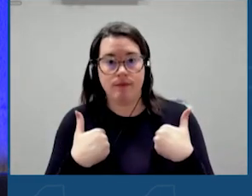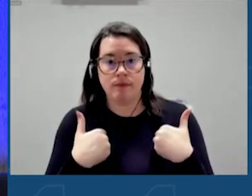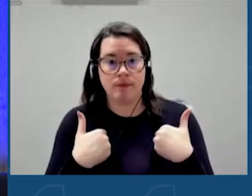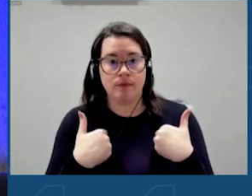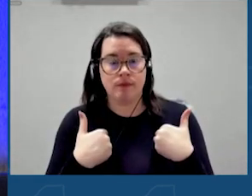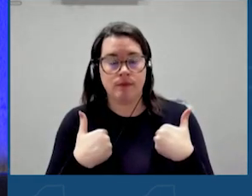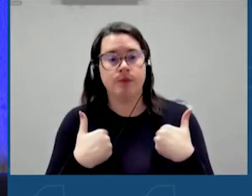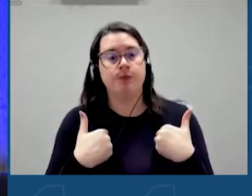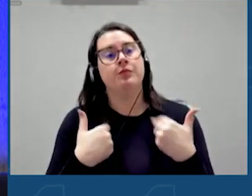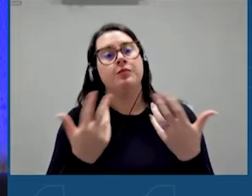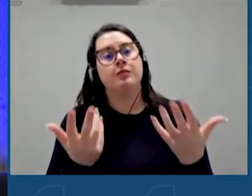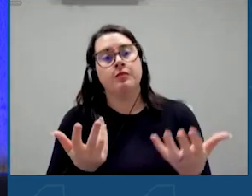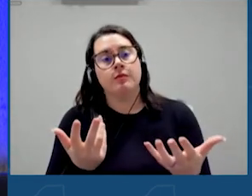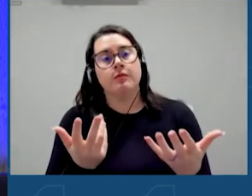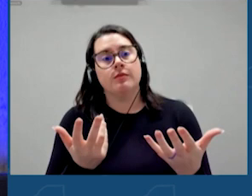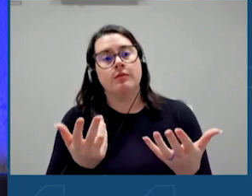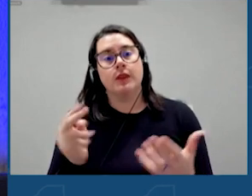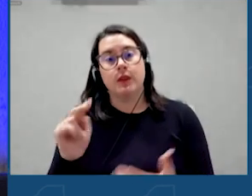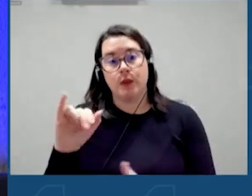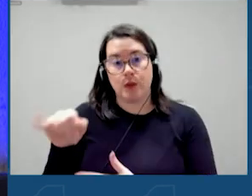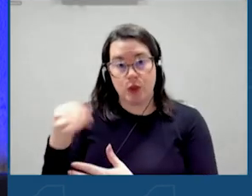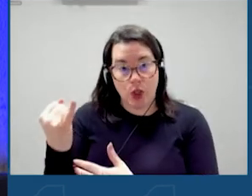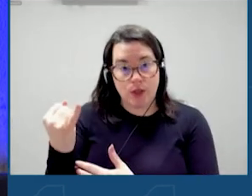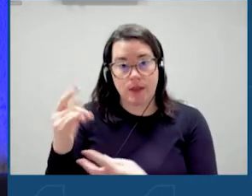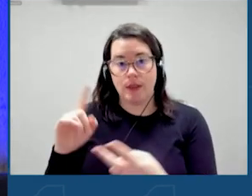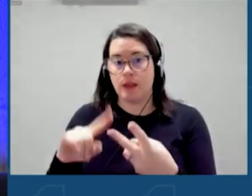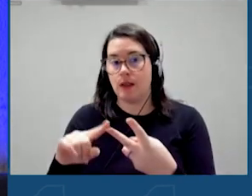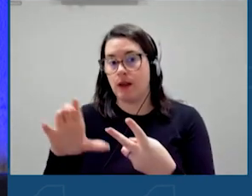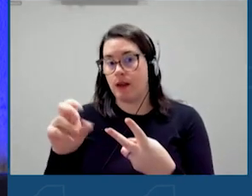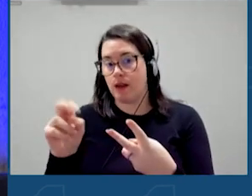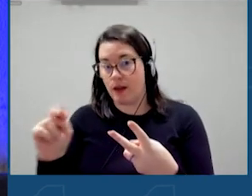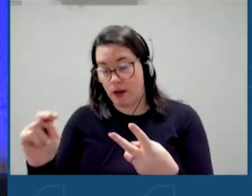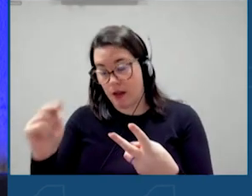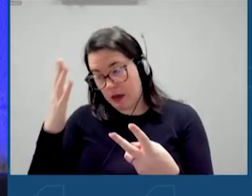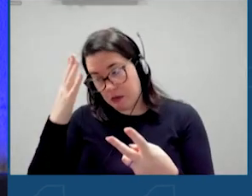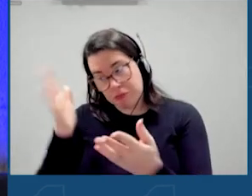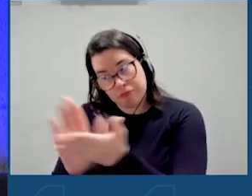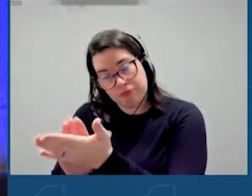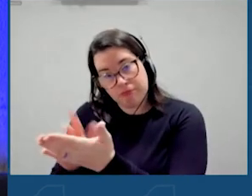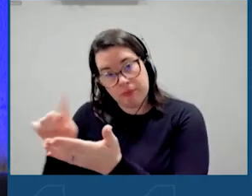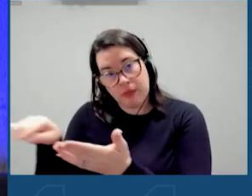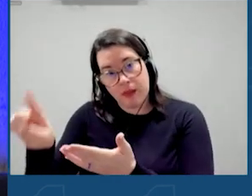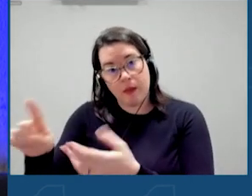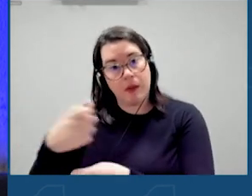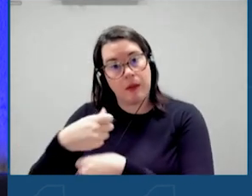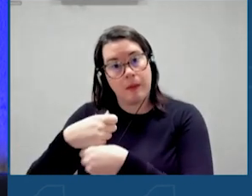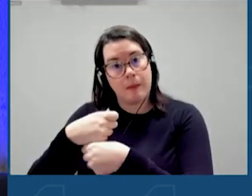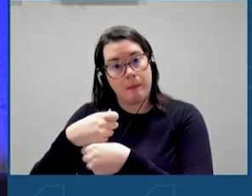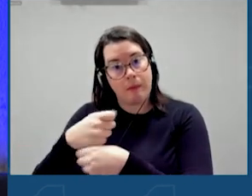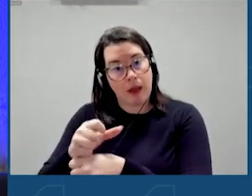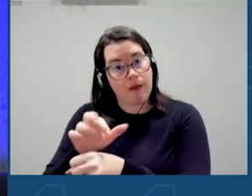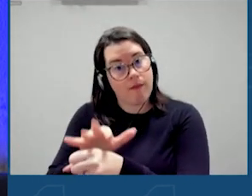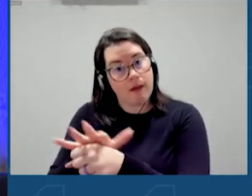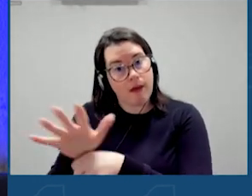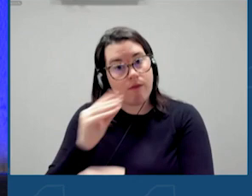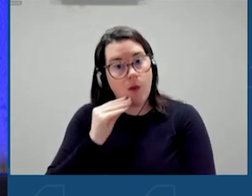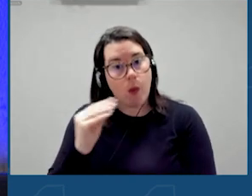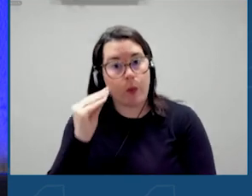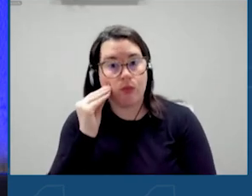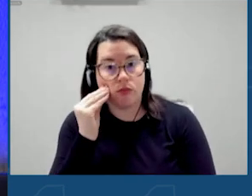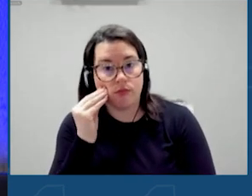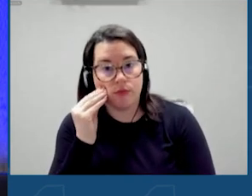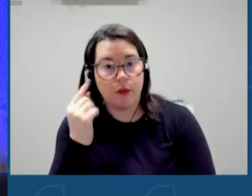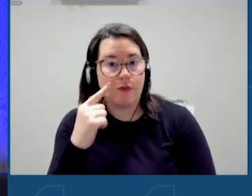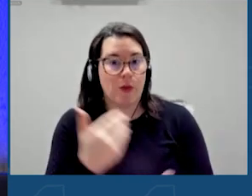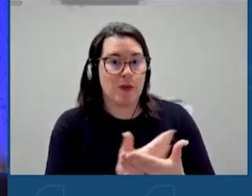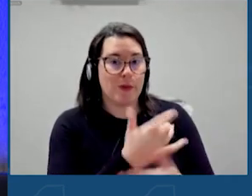So while New Jersey and Connecticut, and I tip my hat to them, they're creating enough housing for new jobs